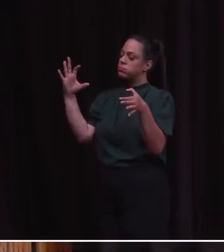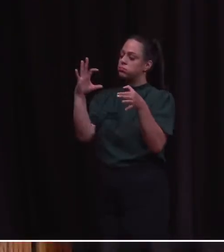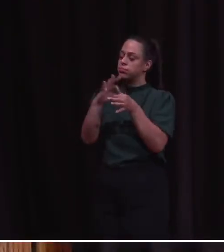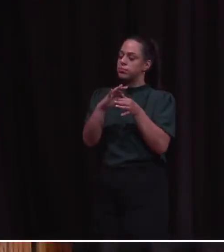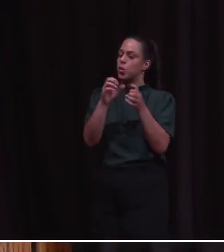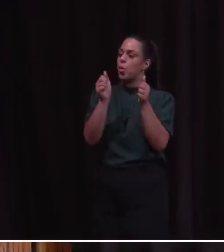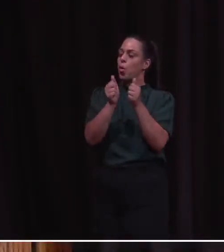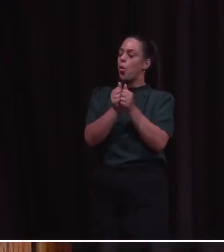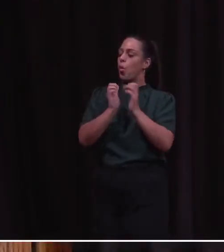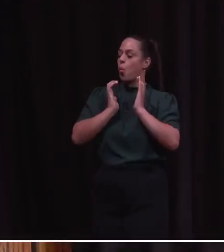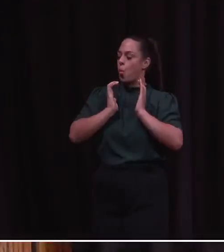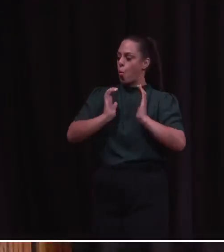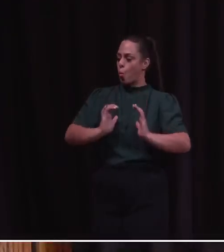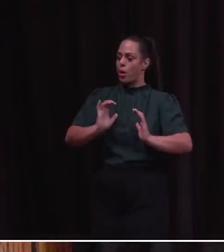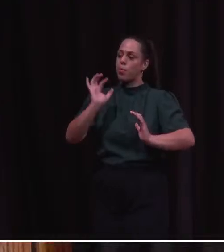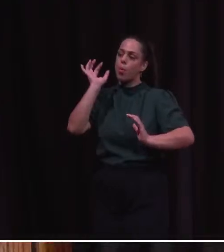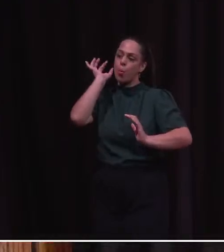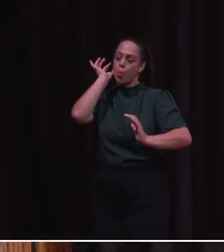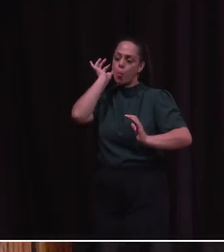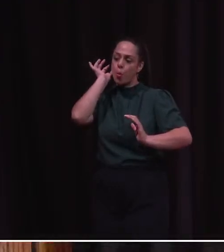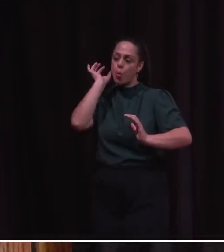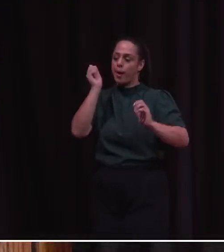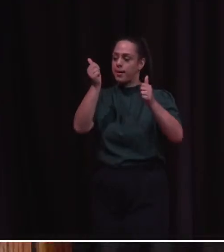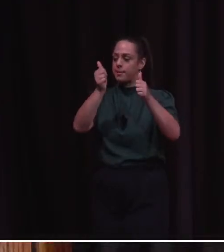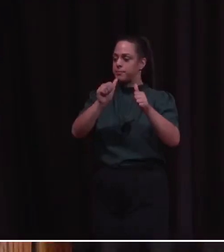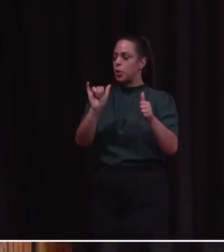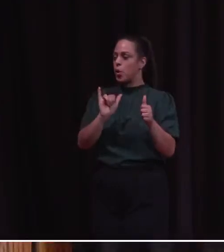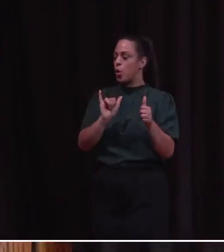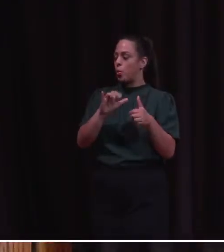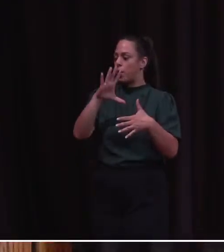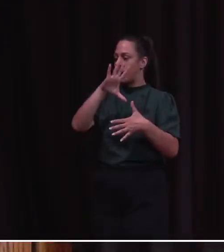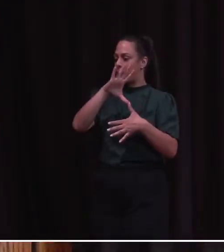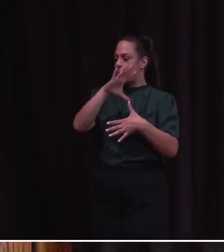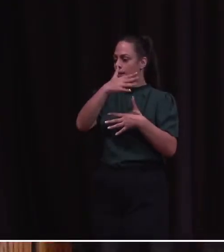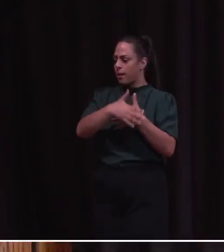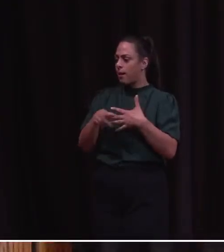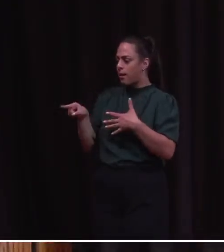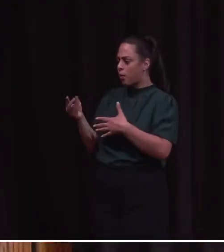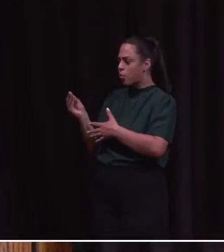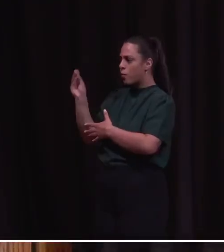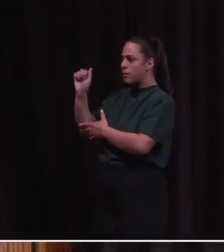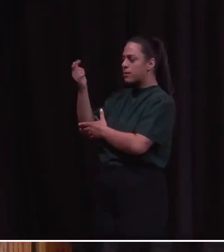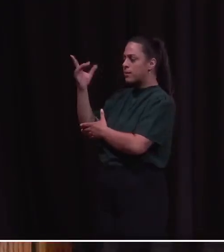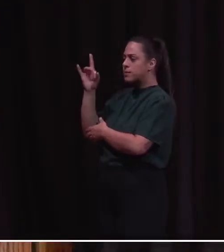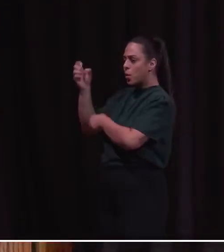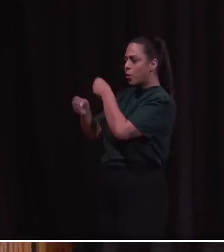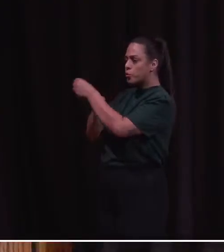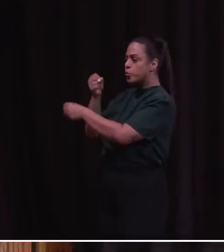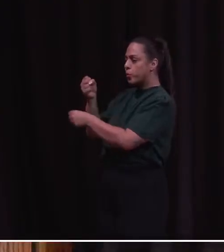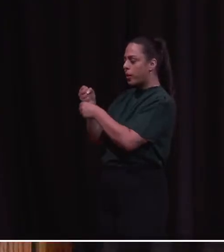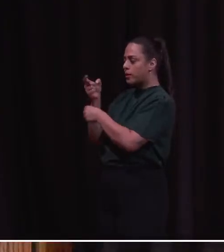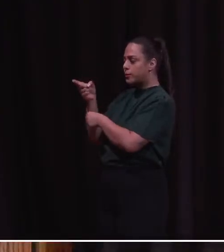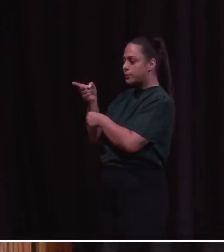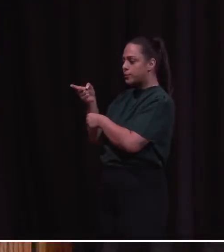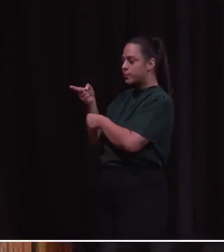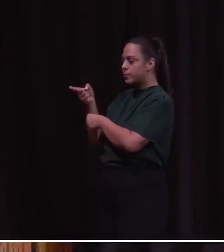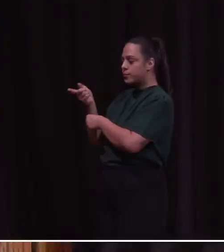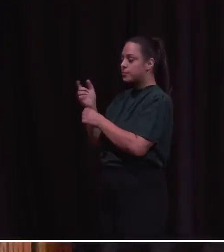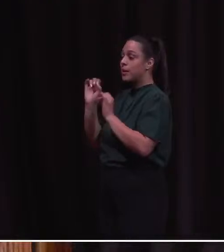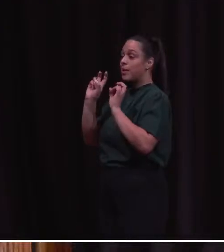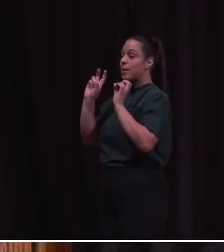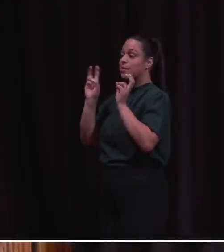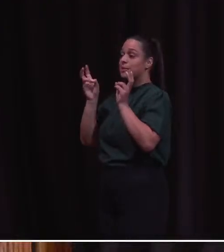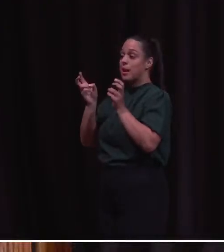both 18 and were relatively unknown in international athletics until that year when